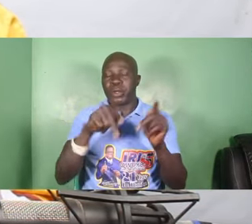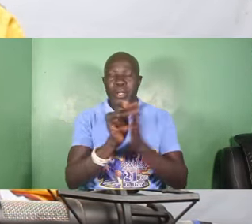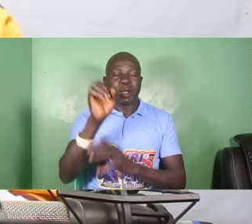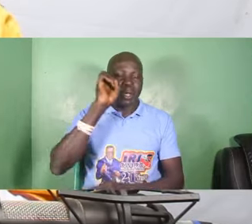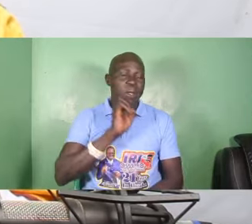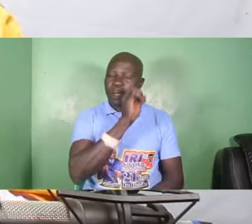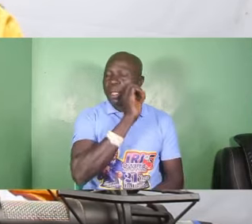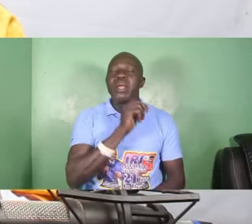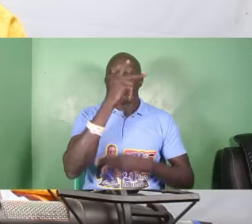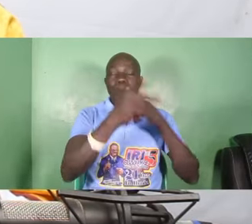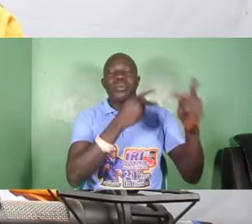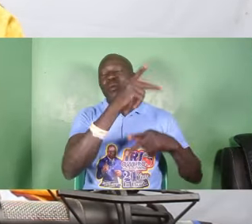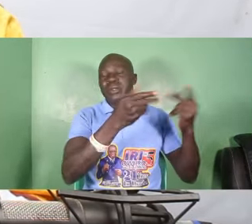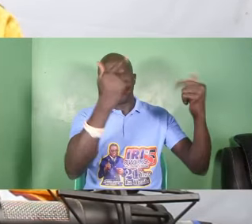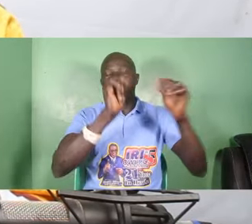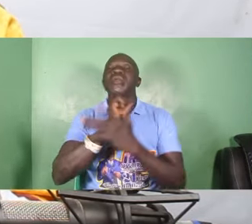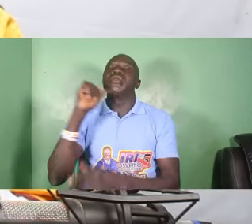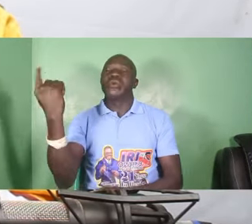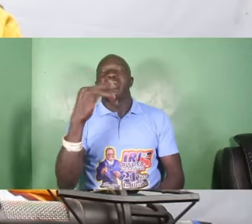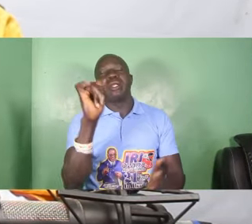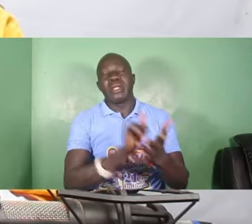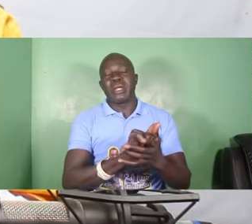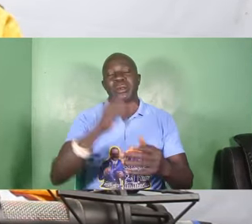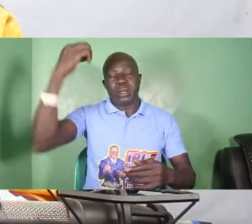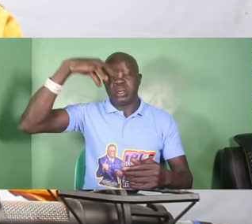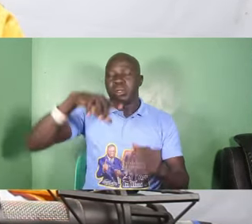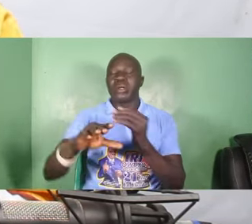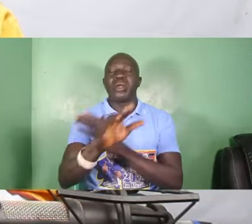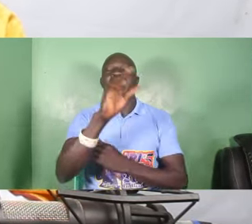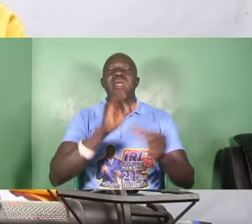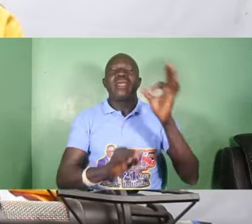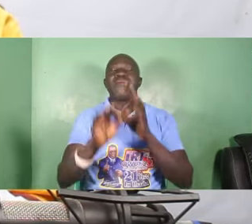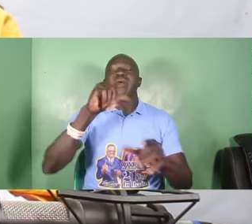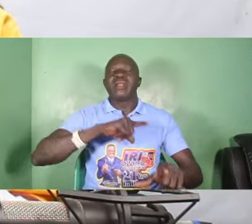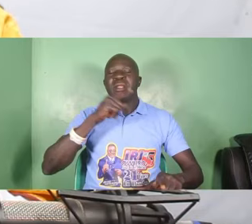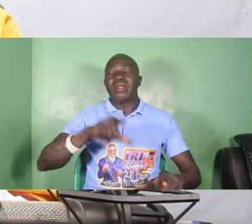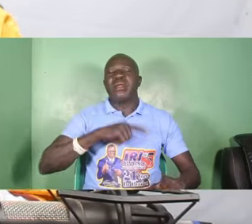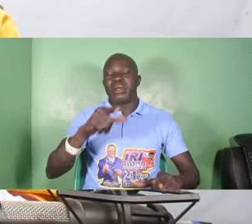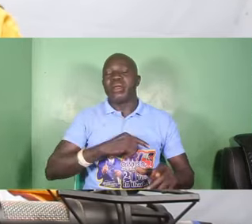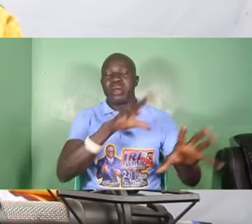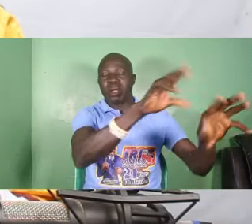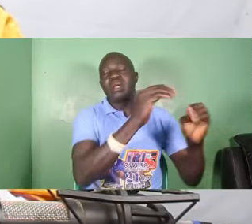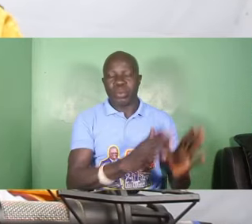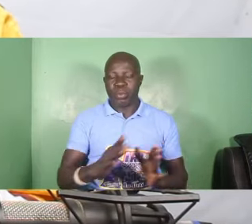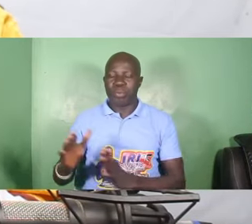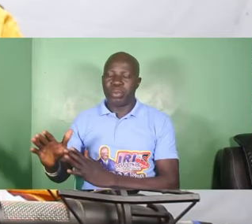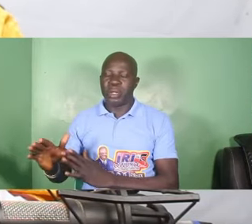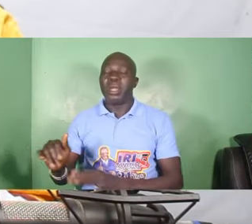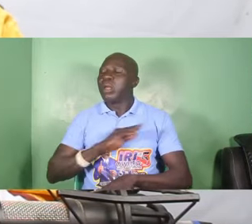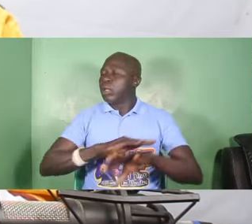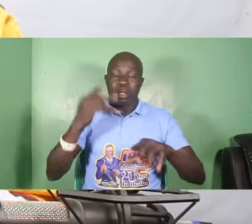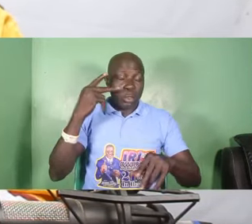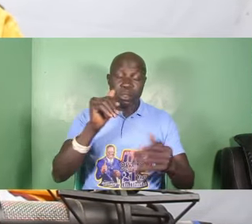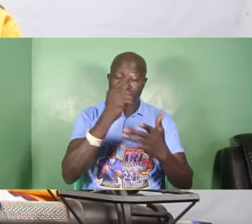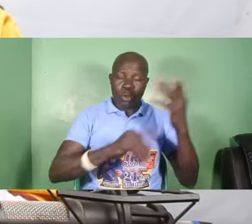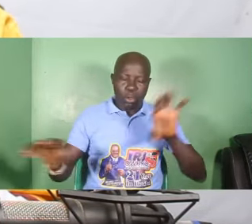who are taking it. We live for. Prophet is coming. Yeah, the kako. It's not leaving. Lagbara Olorun. By the power of the Lord. To oba wale ko. If you're in Lagos, emora le. Be prepared. Oh, tiri tapo